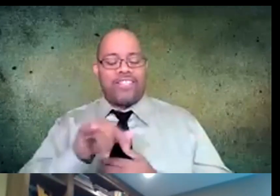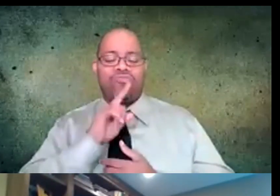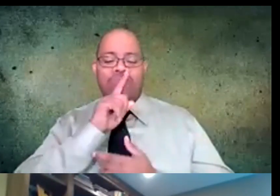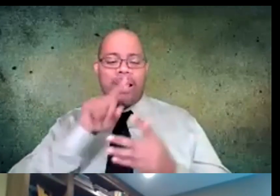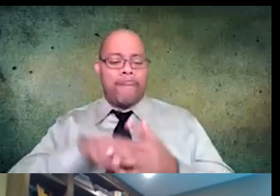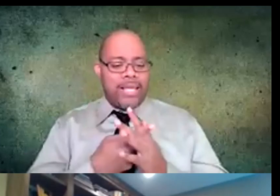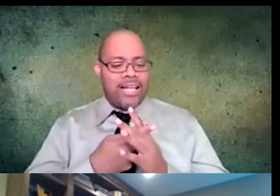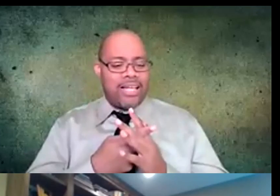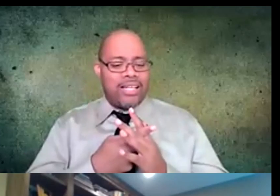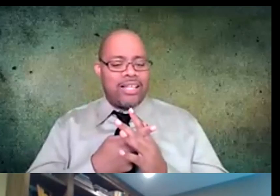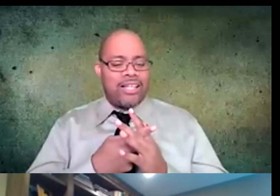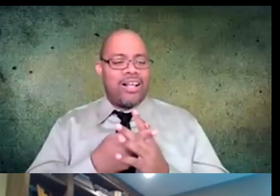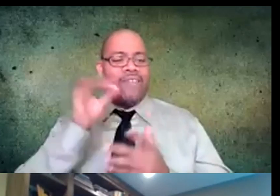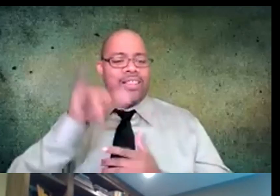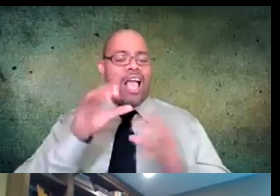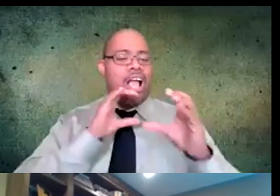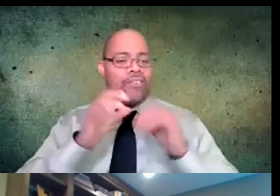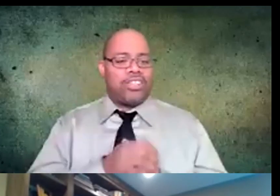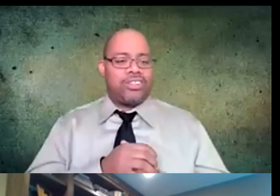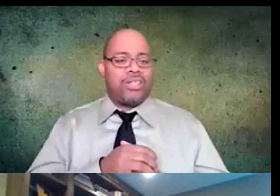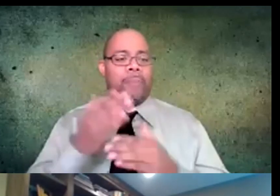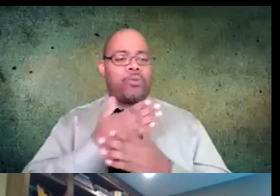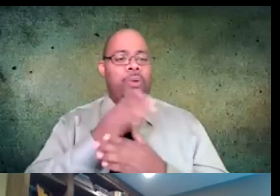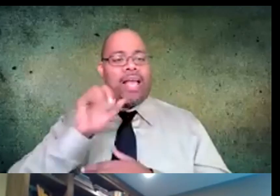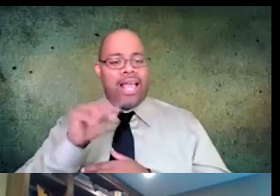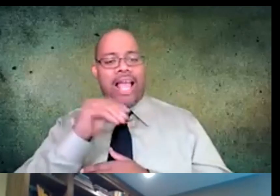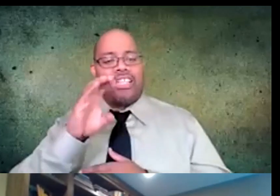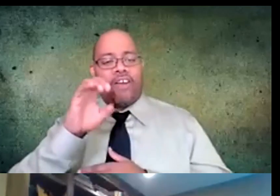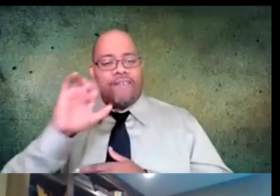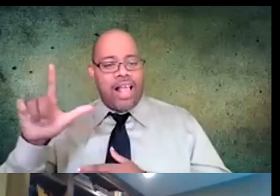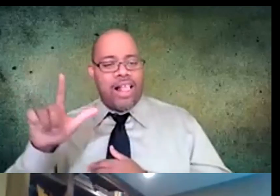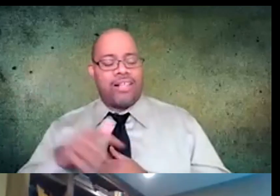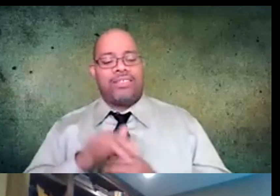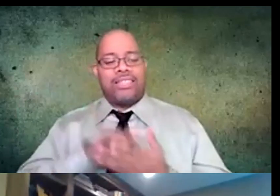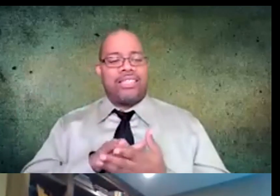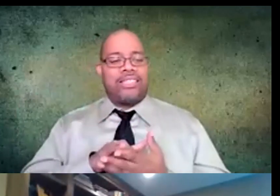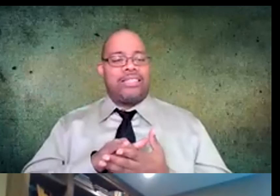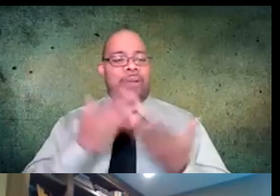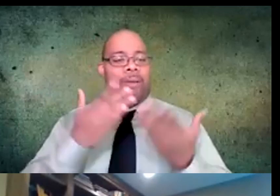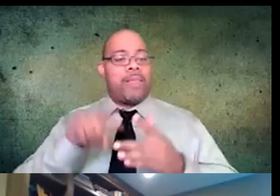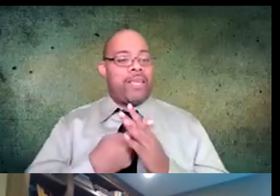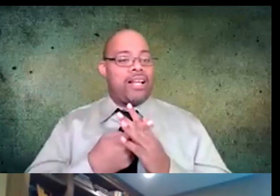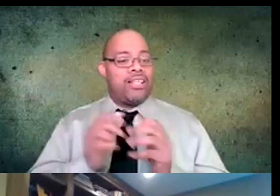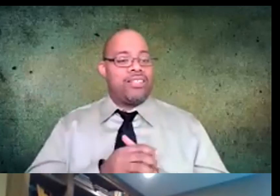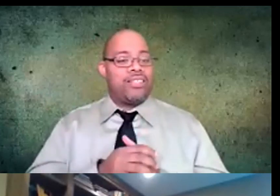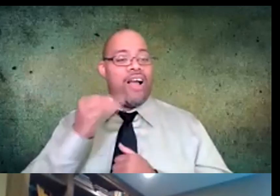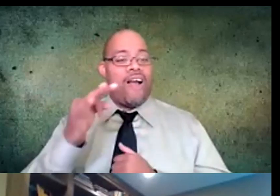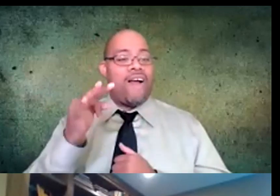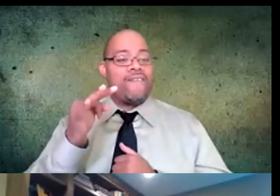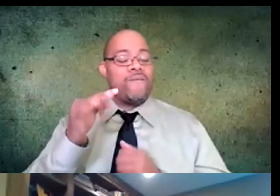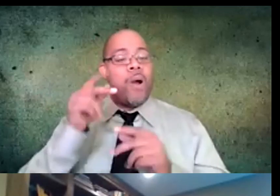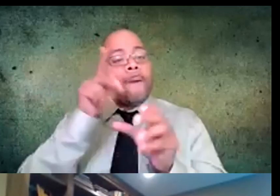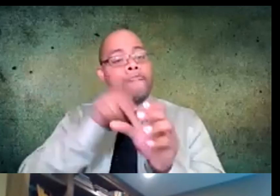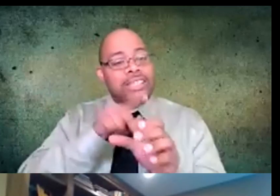beginning. It's just the beginning of this conversation between BIN and Cerevel. It's maybe just the beginning of the